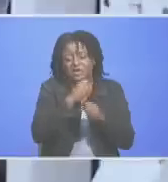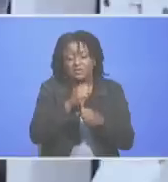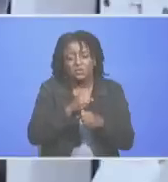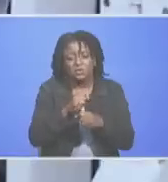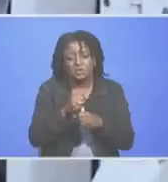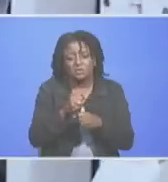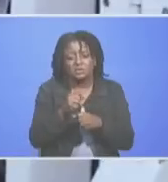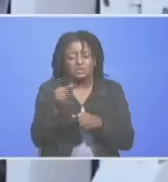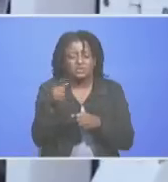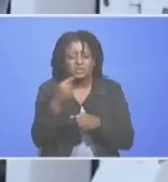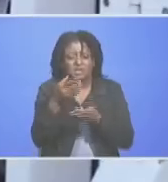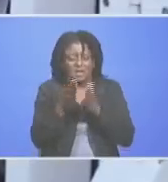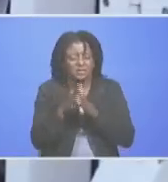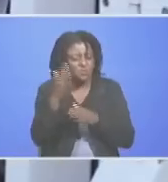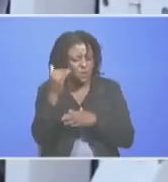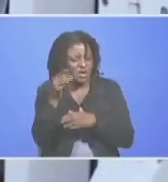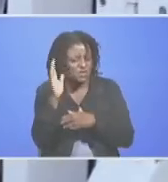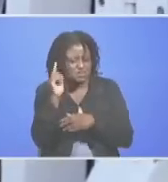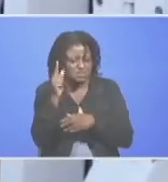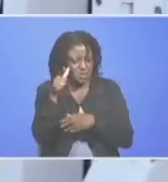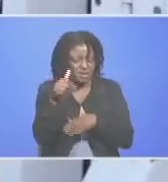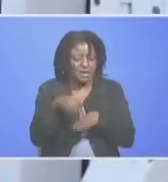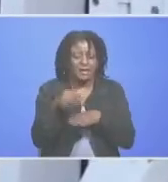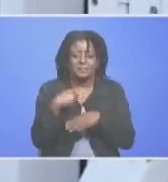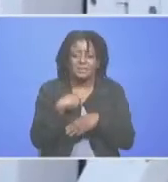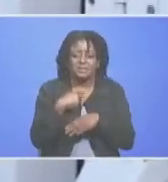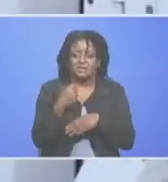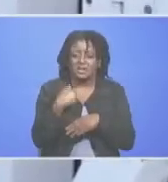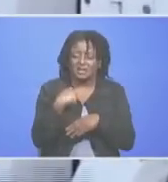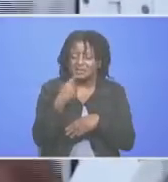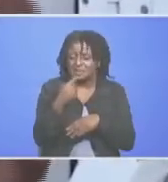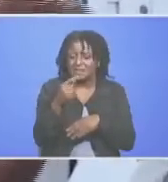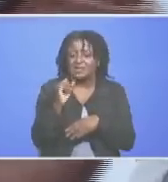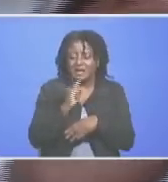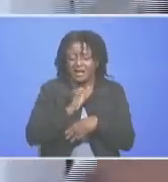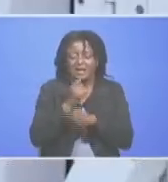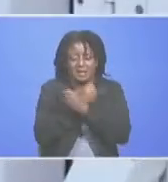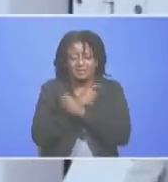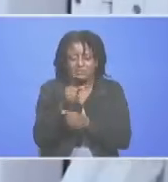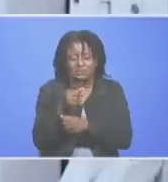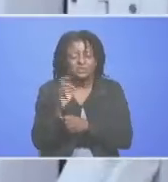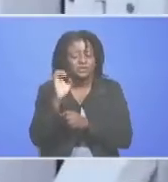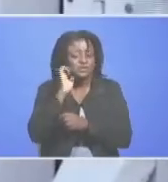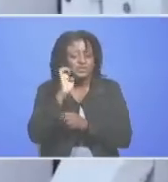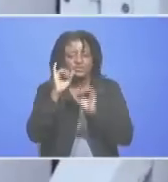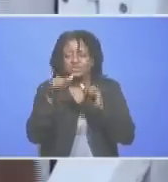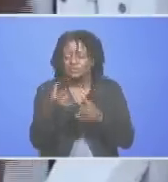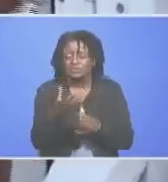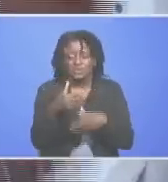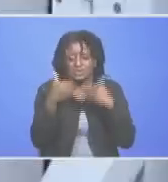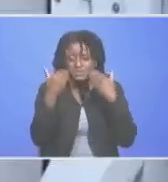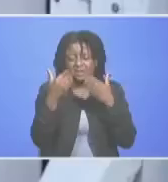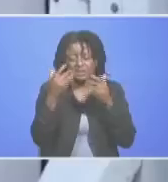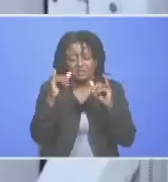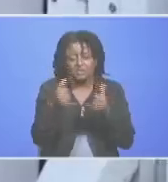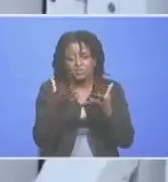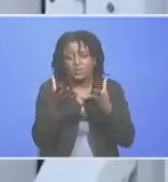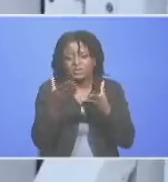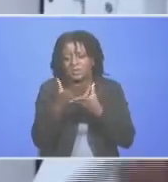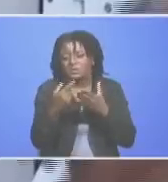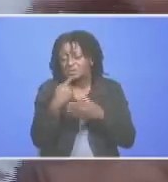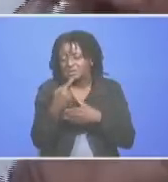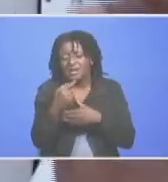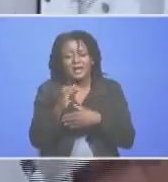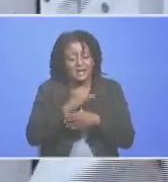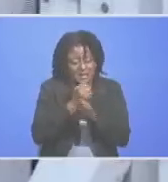you looking at me?" I said, "Because I love you." And she just smiled. So, all they want is someone to tell them they love them, they care for them, play in their hair, and just